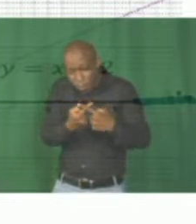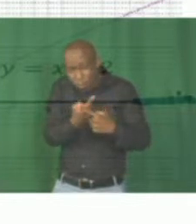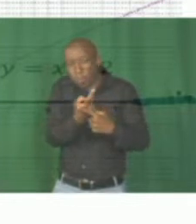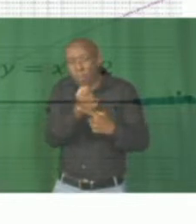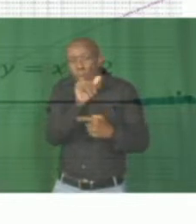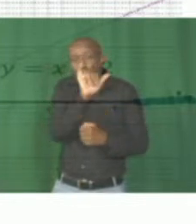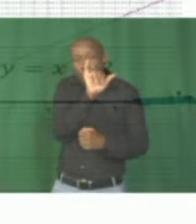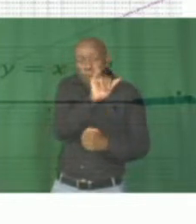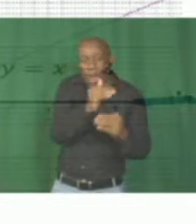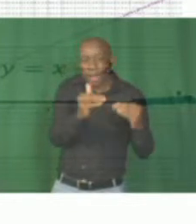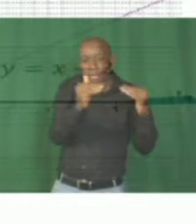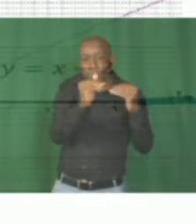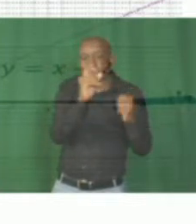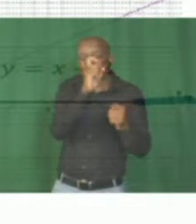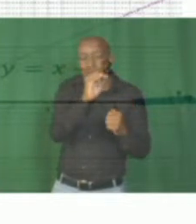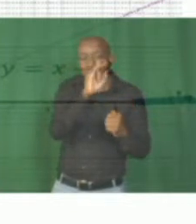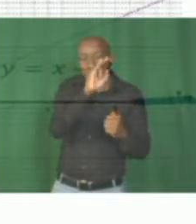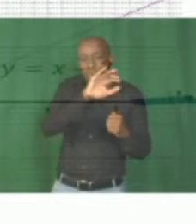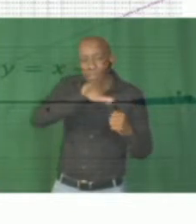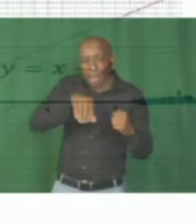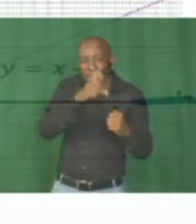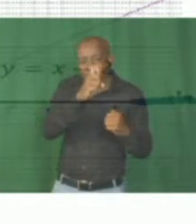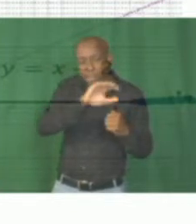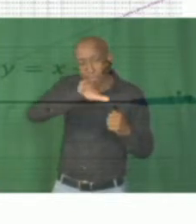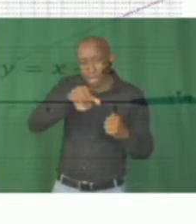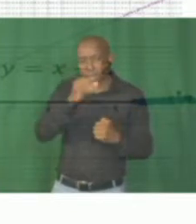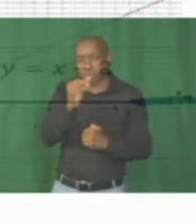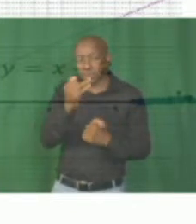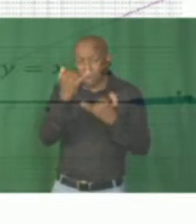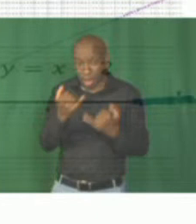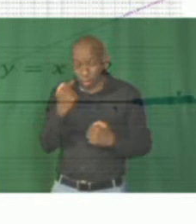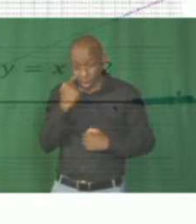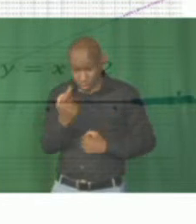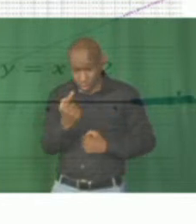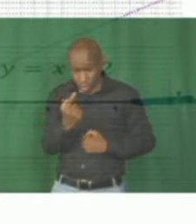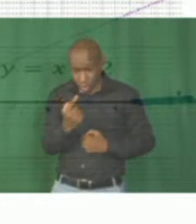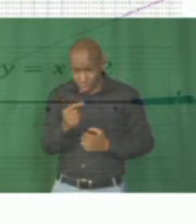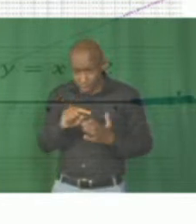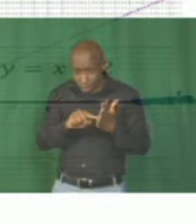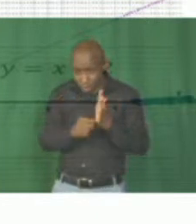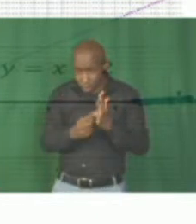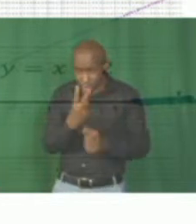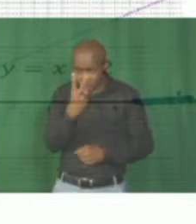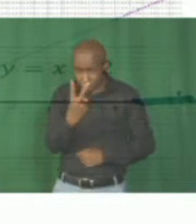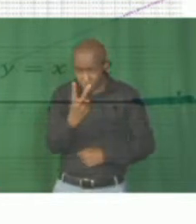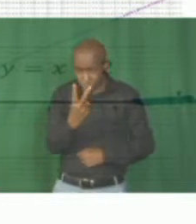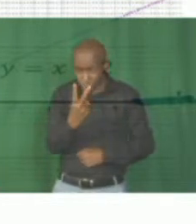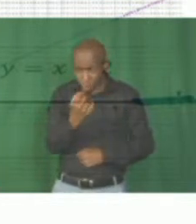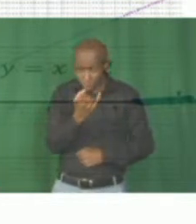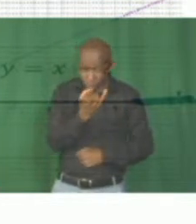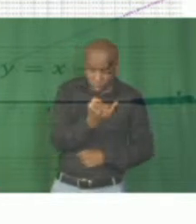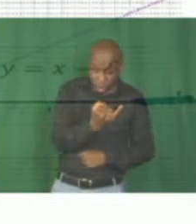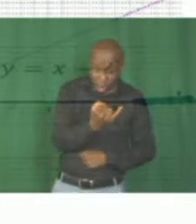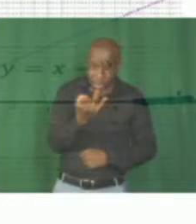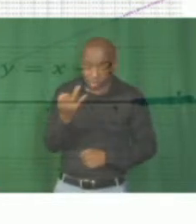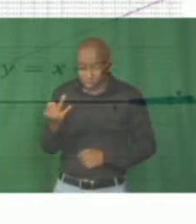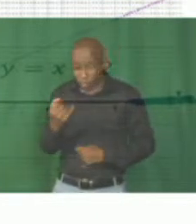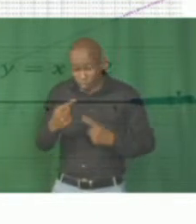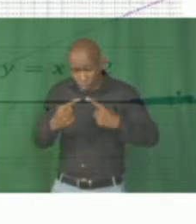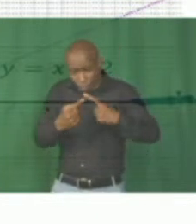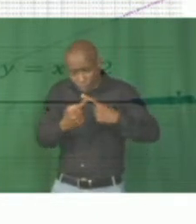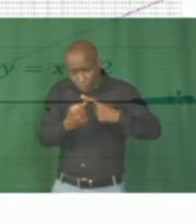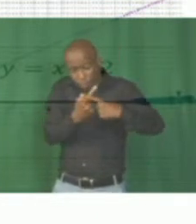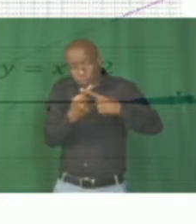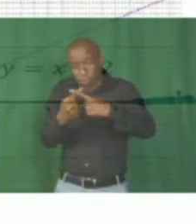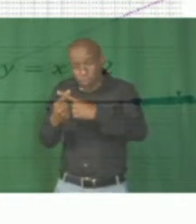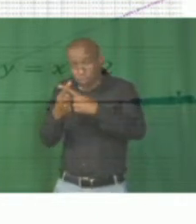y is equal to x squared minus x minus 2. And these are the 2 points, 2 points of intersection that we are